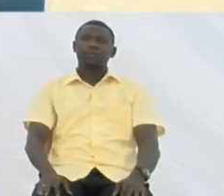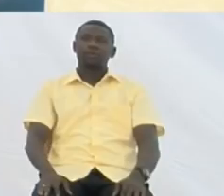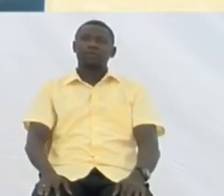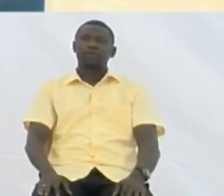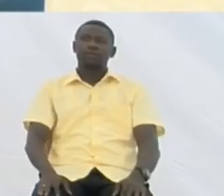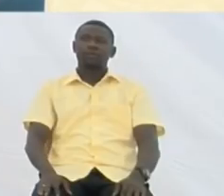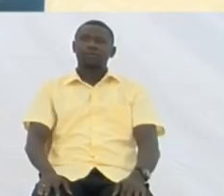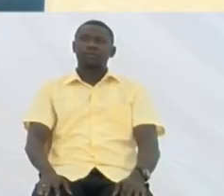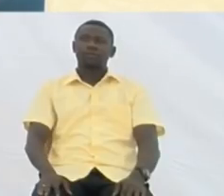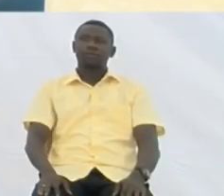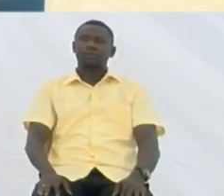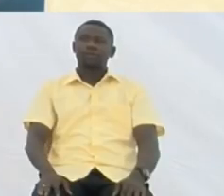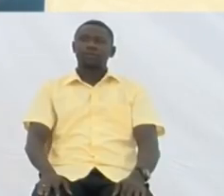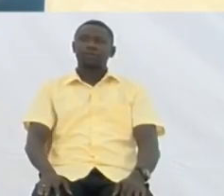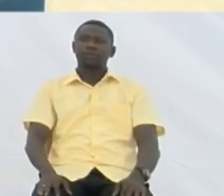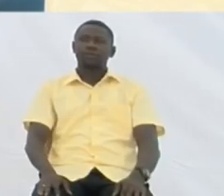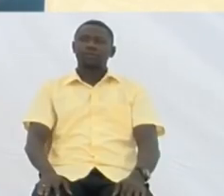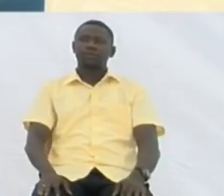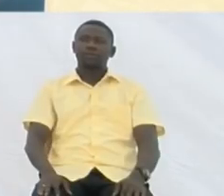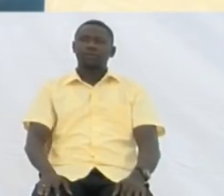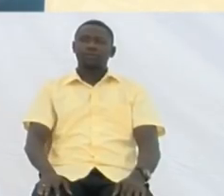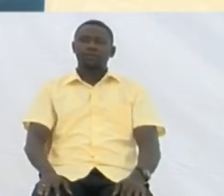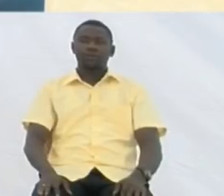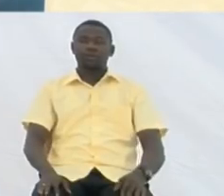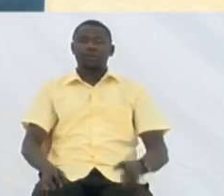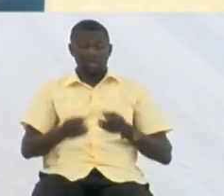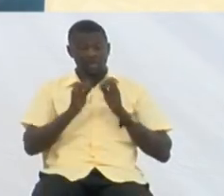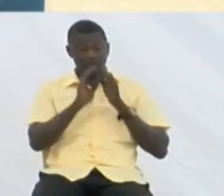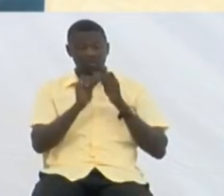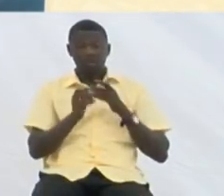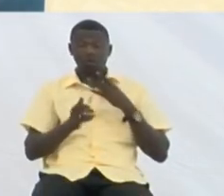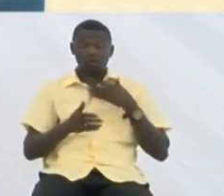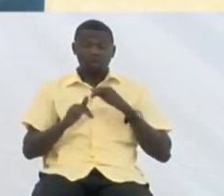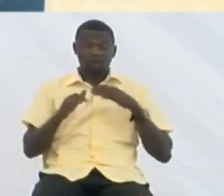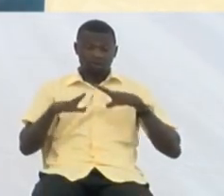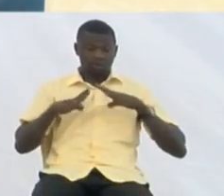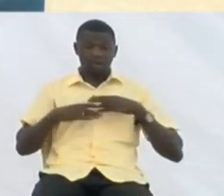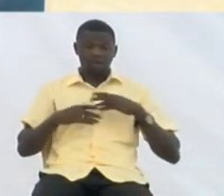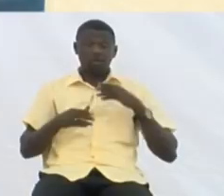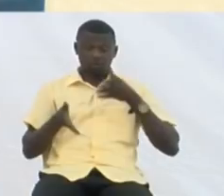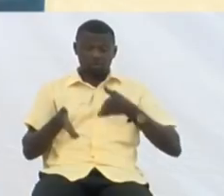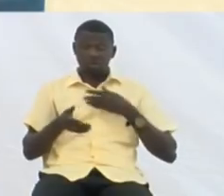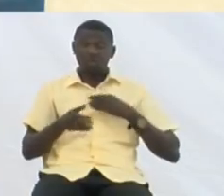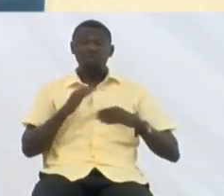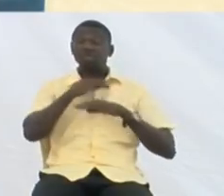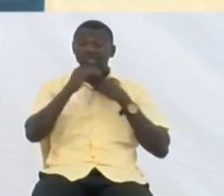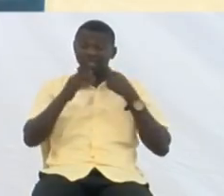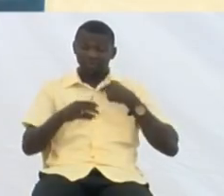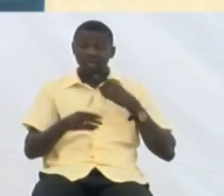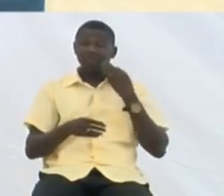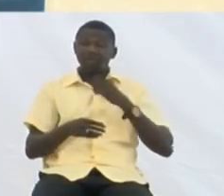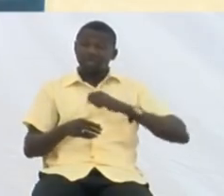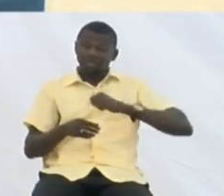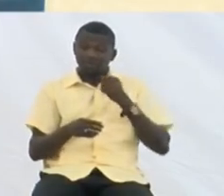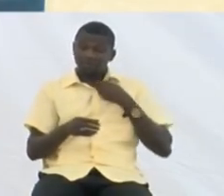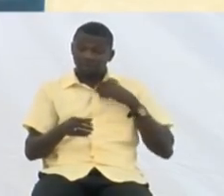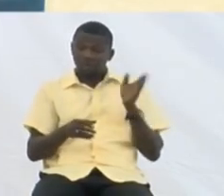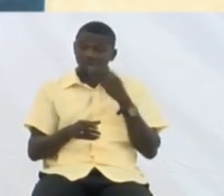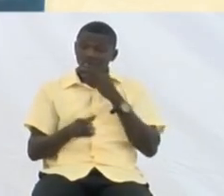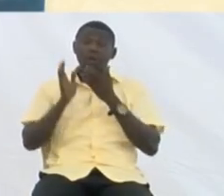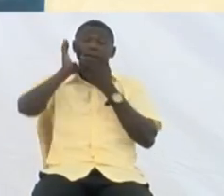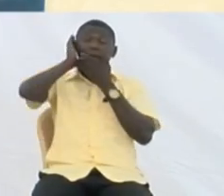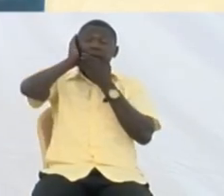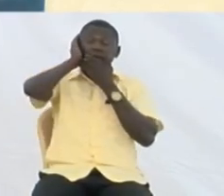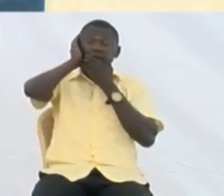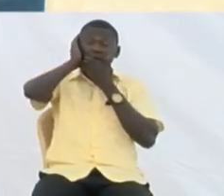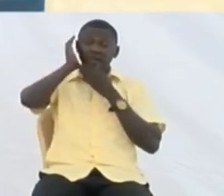I said to them, well, then prepare. Today you are going to kill me if you insist that I was not going